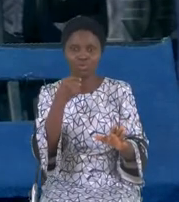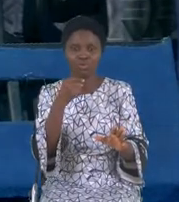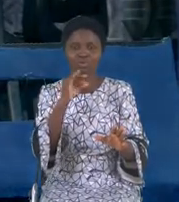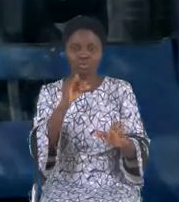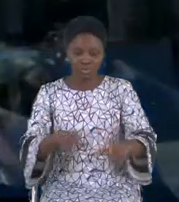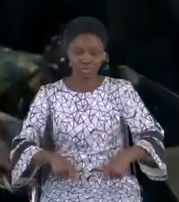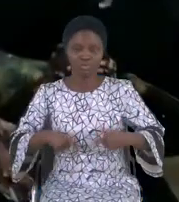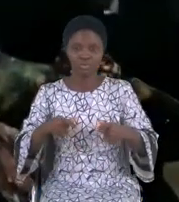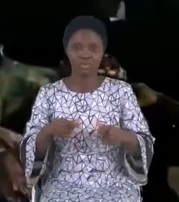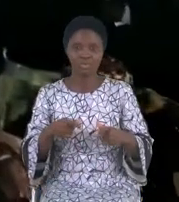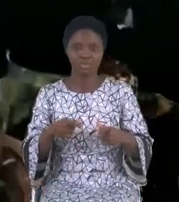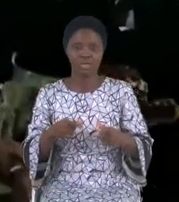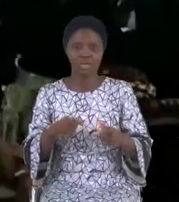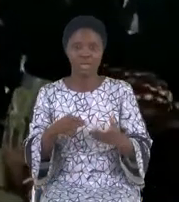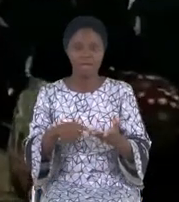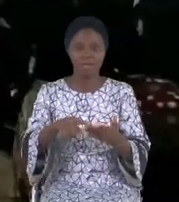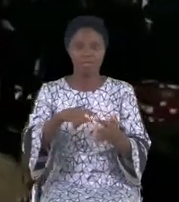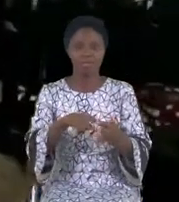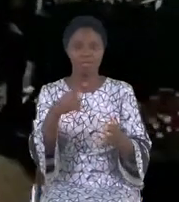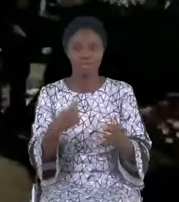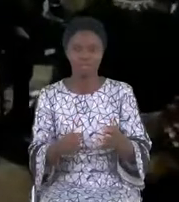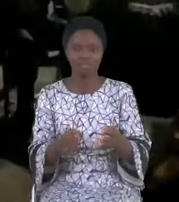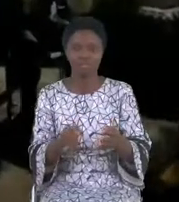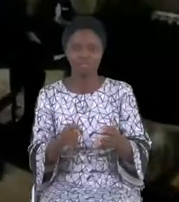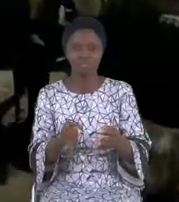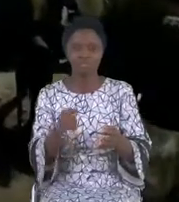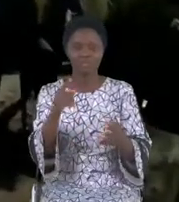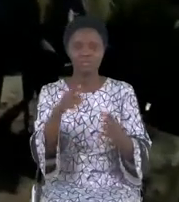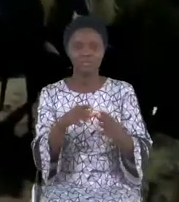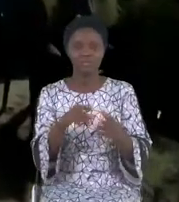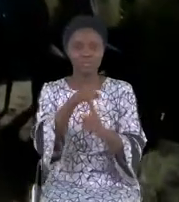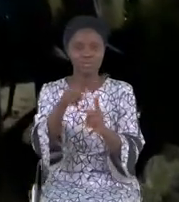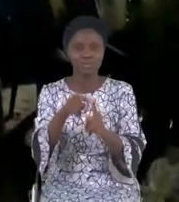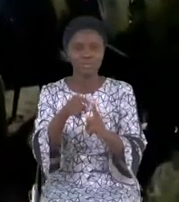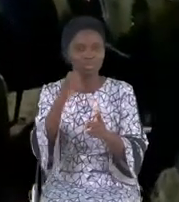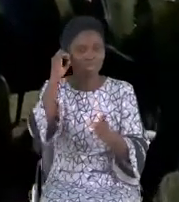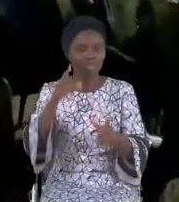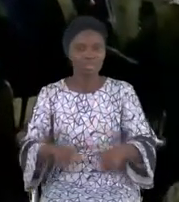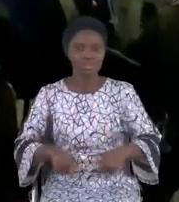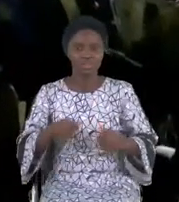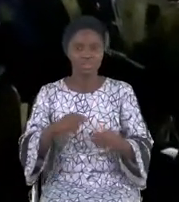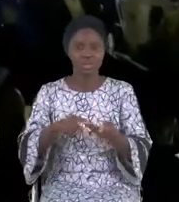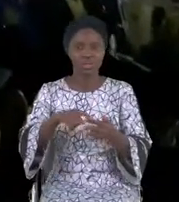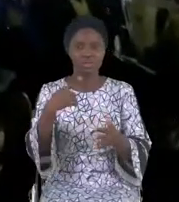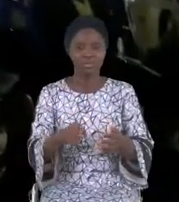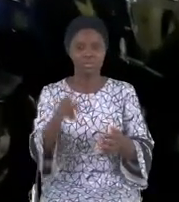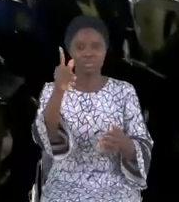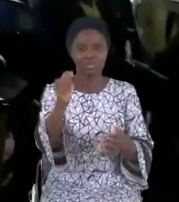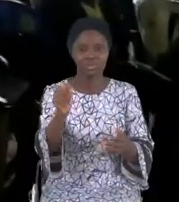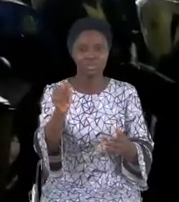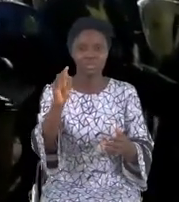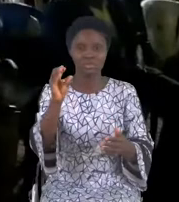truth where he lived was among the tombs among the